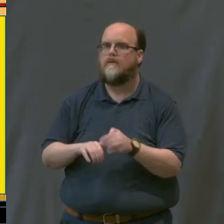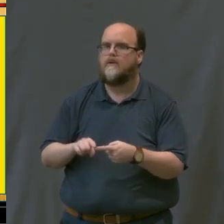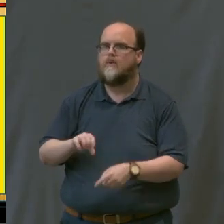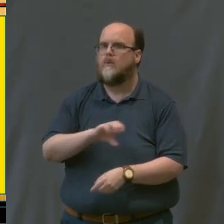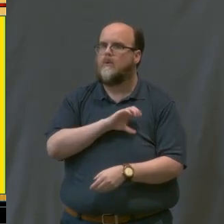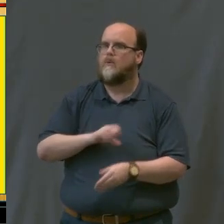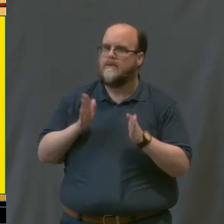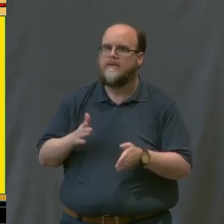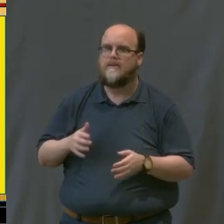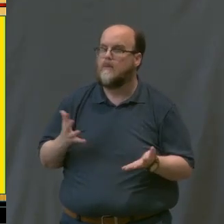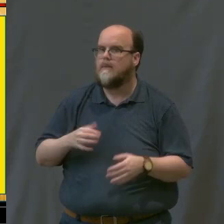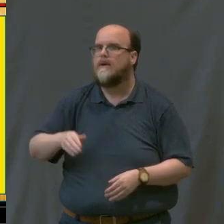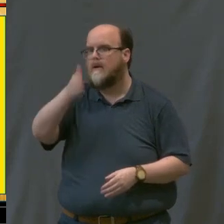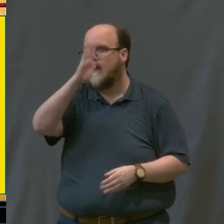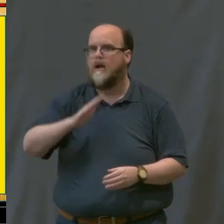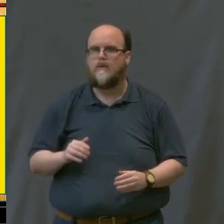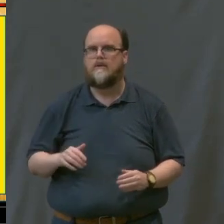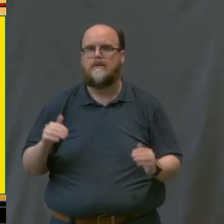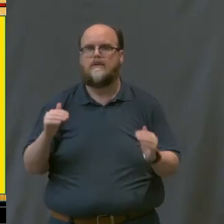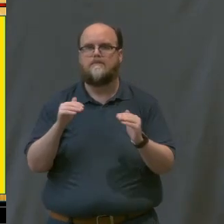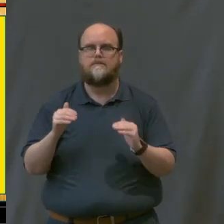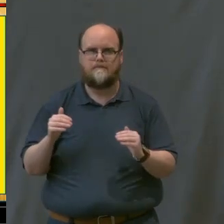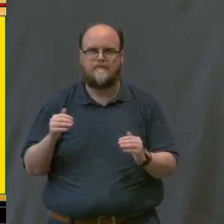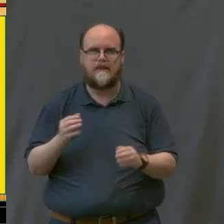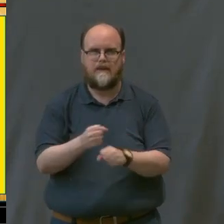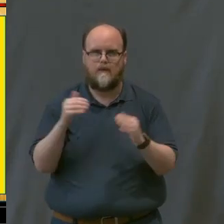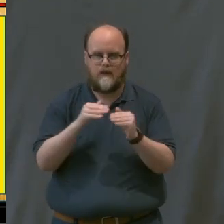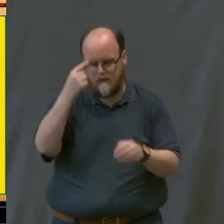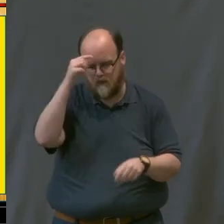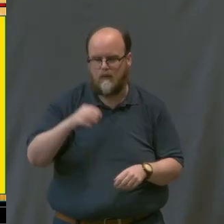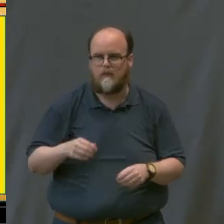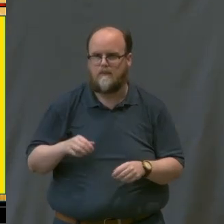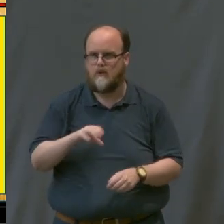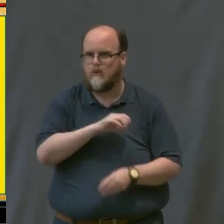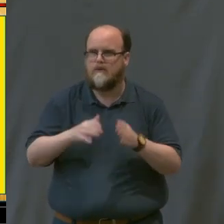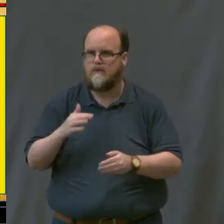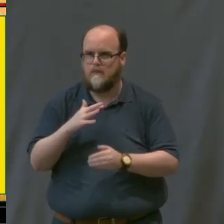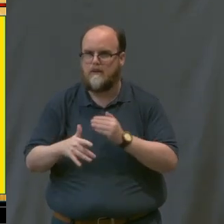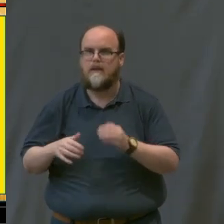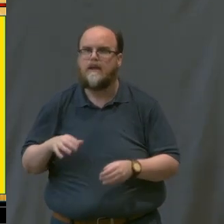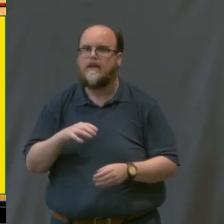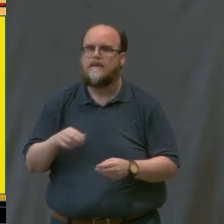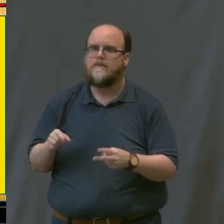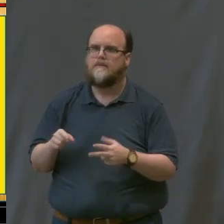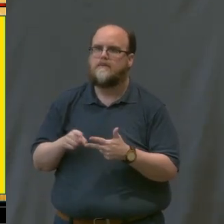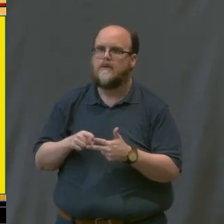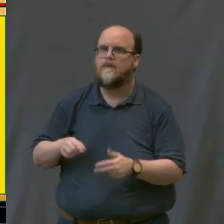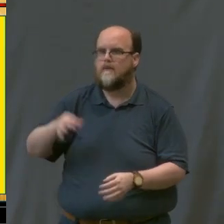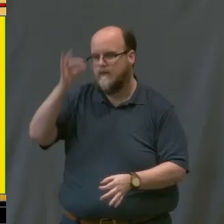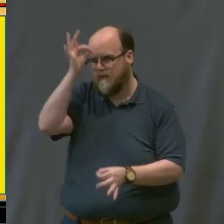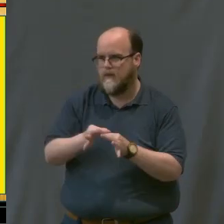is that God will avenge the faithful's blood, the faithful will win the victory, and God will save the faithful from the second